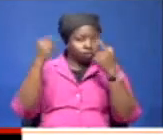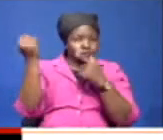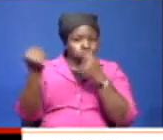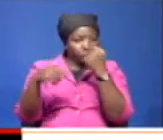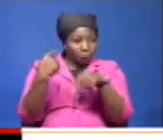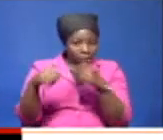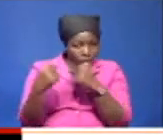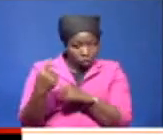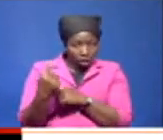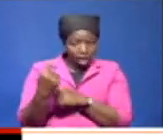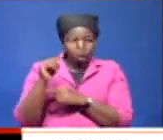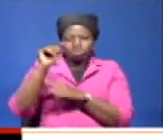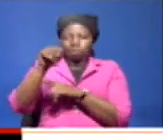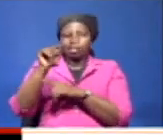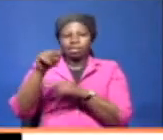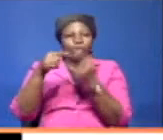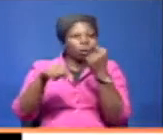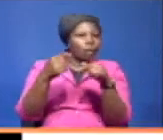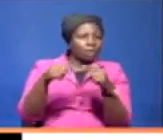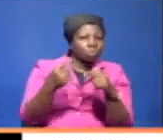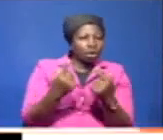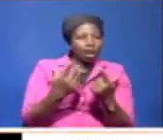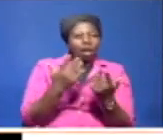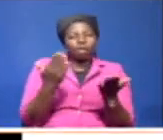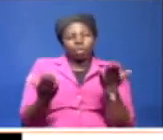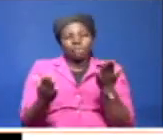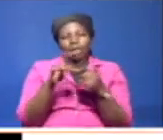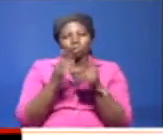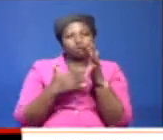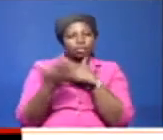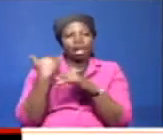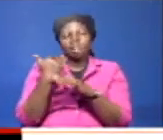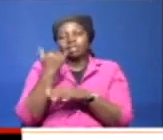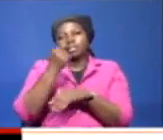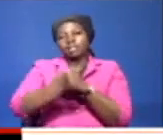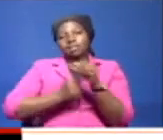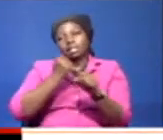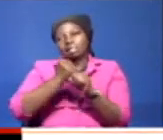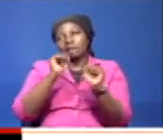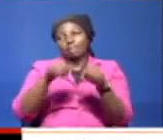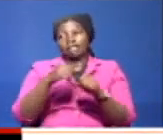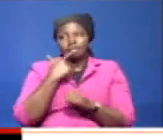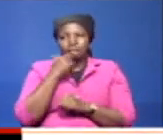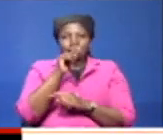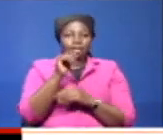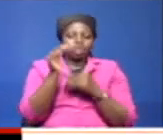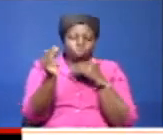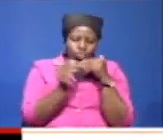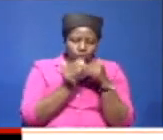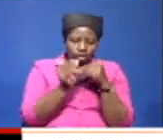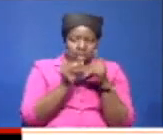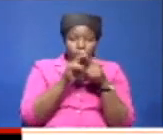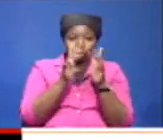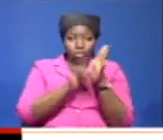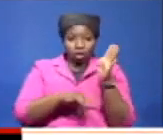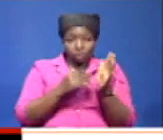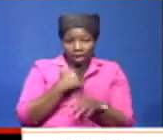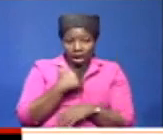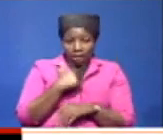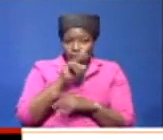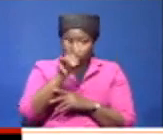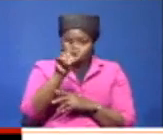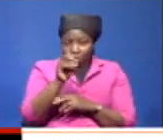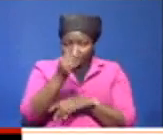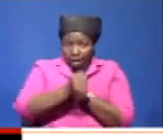event looked, compared to last year, I would say, it looks the closest to what we had 20